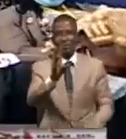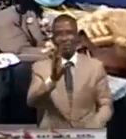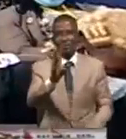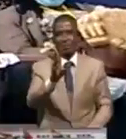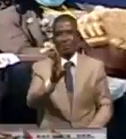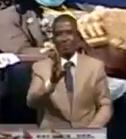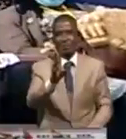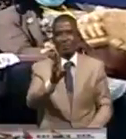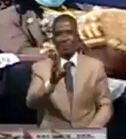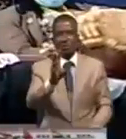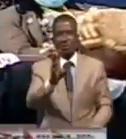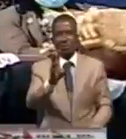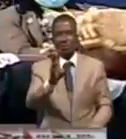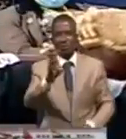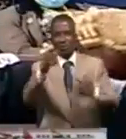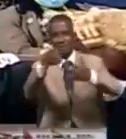Rule